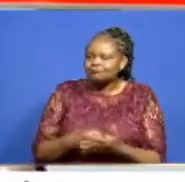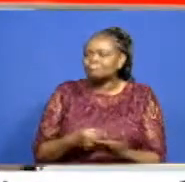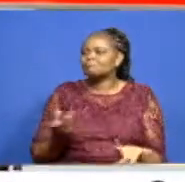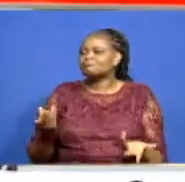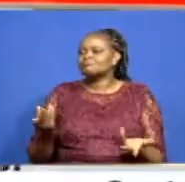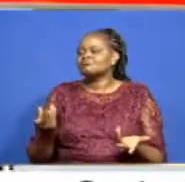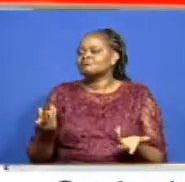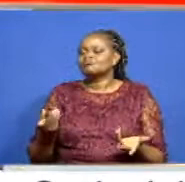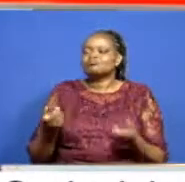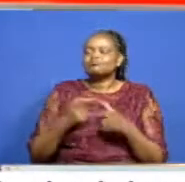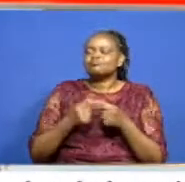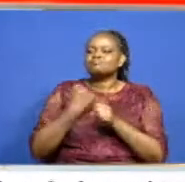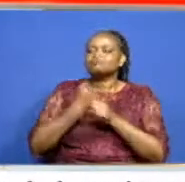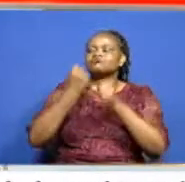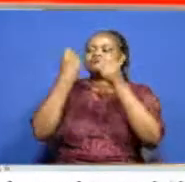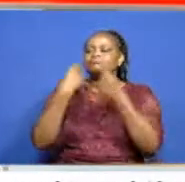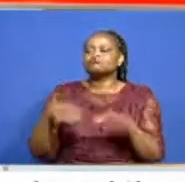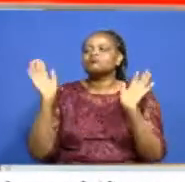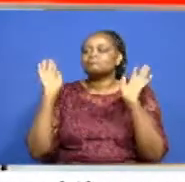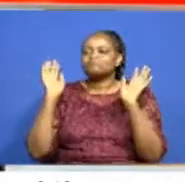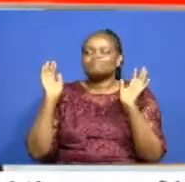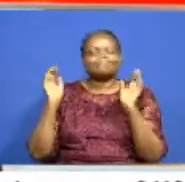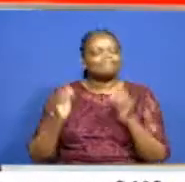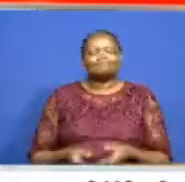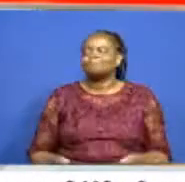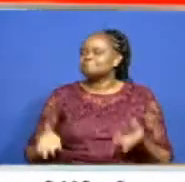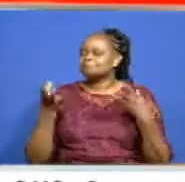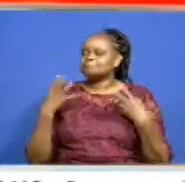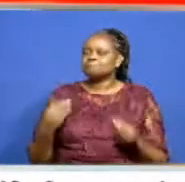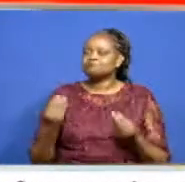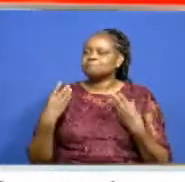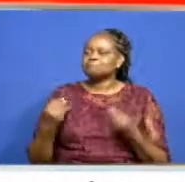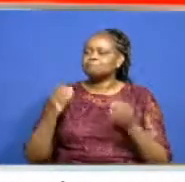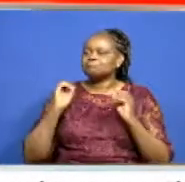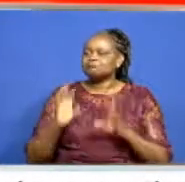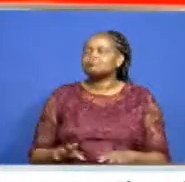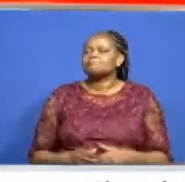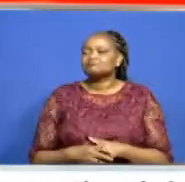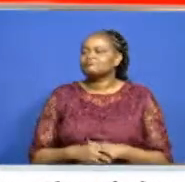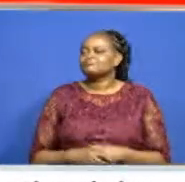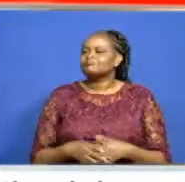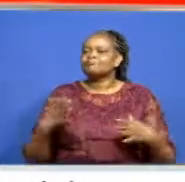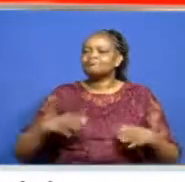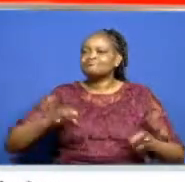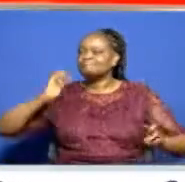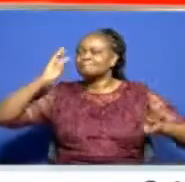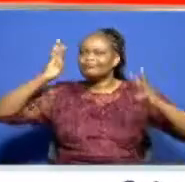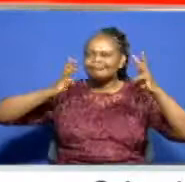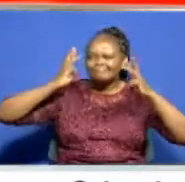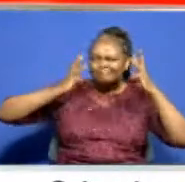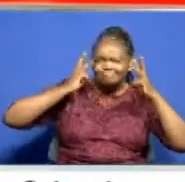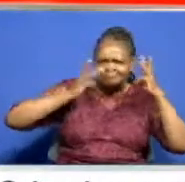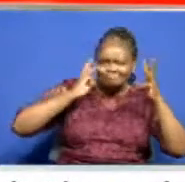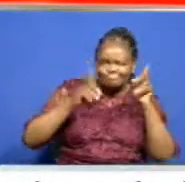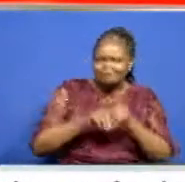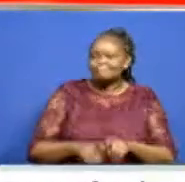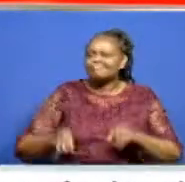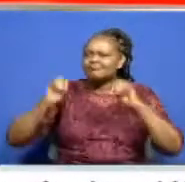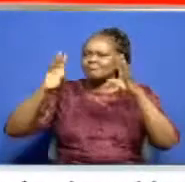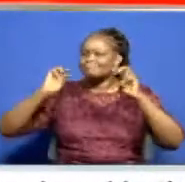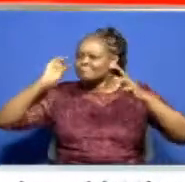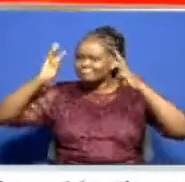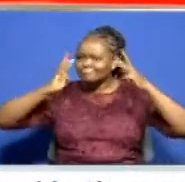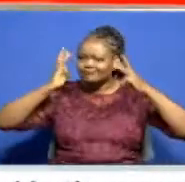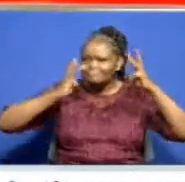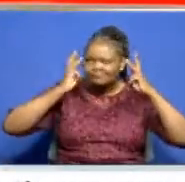lost. You realize that it has not been very easy. It has really caused a lot of anxiety among teachers, because we are also,